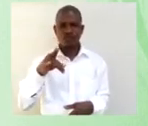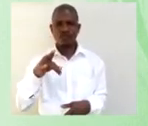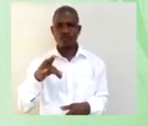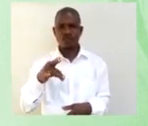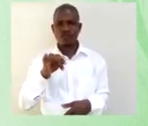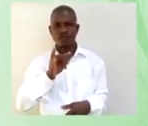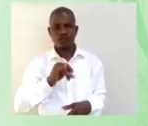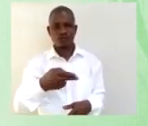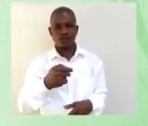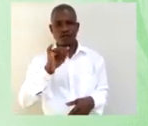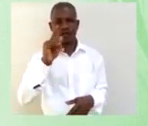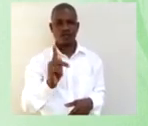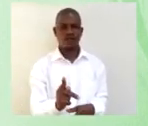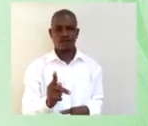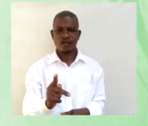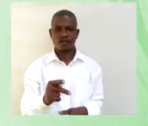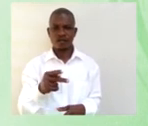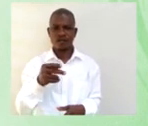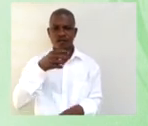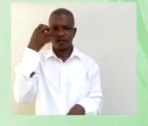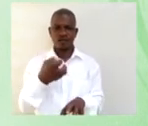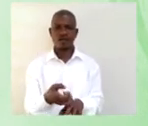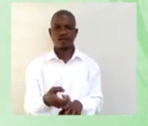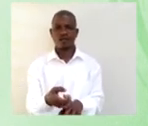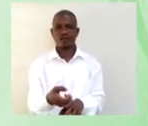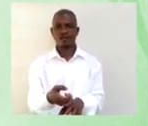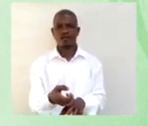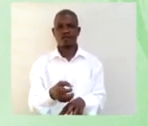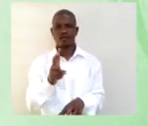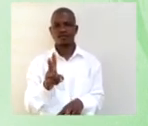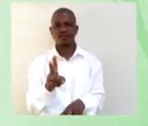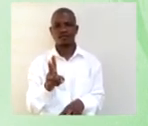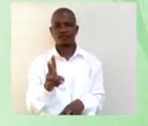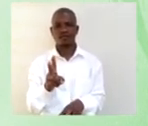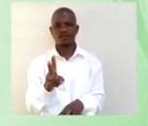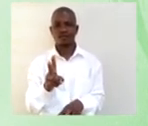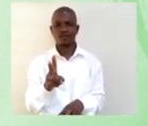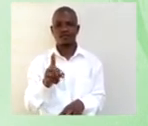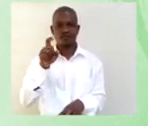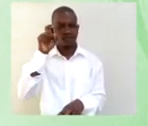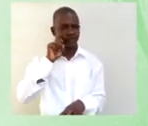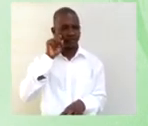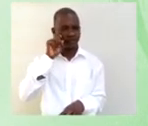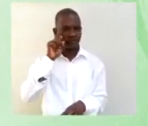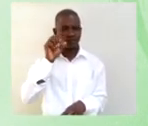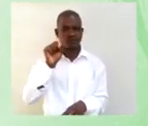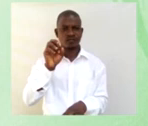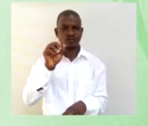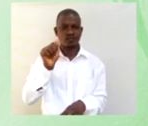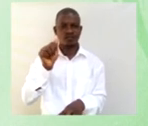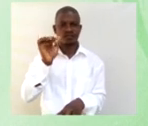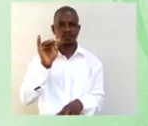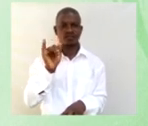pick. C, hike. D, heart. 2. Says,